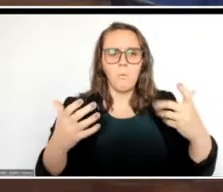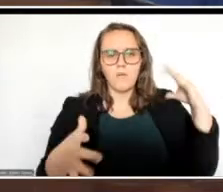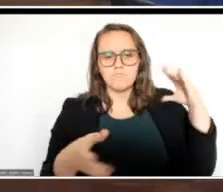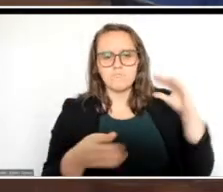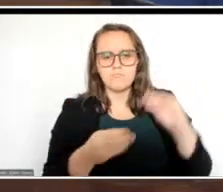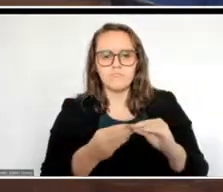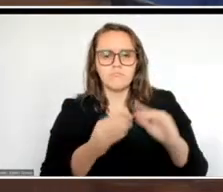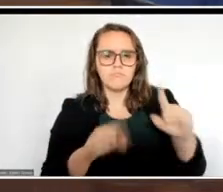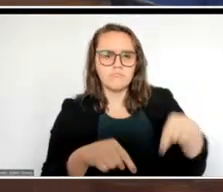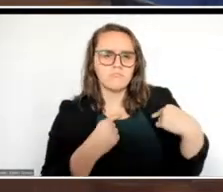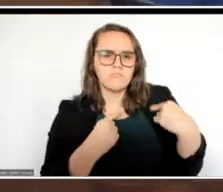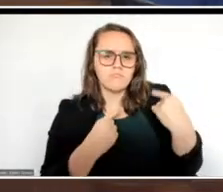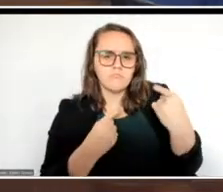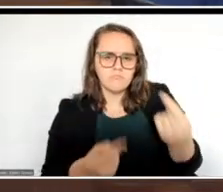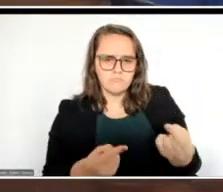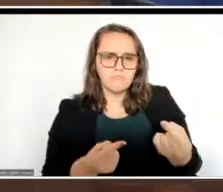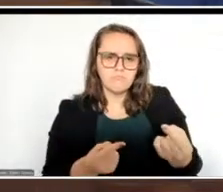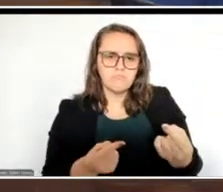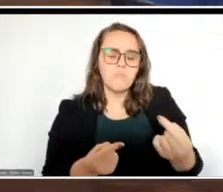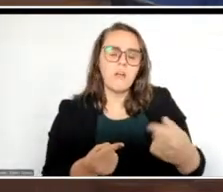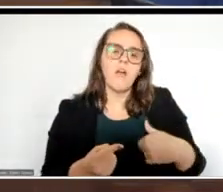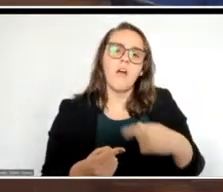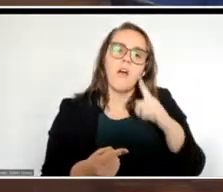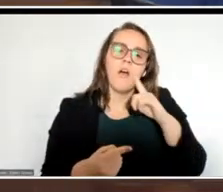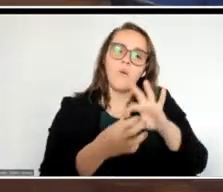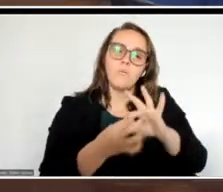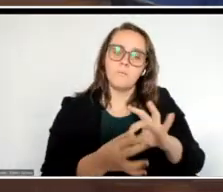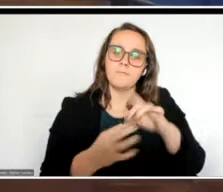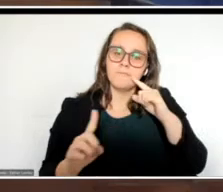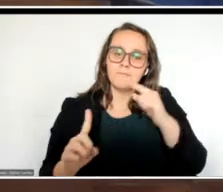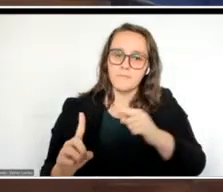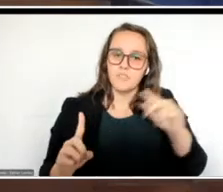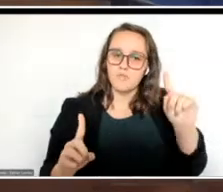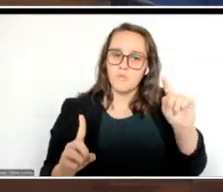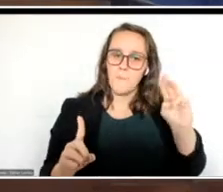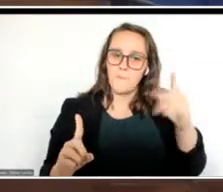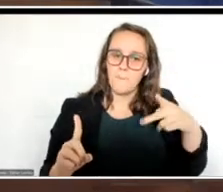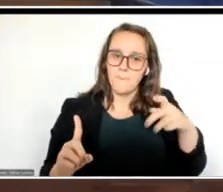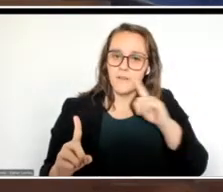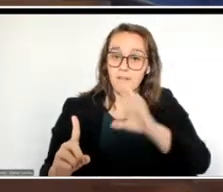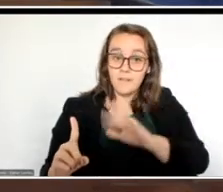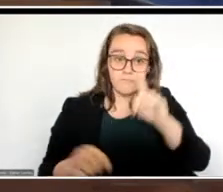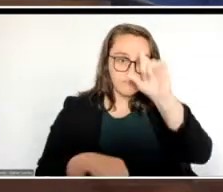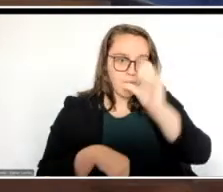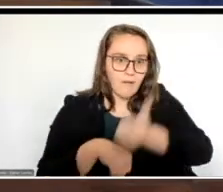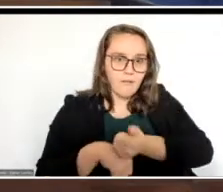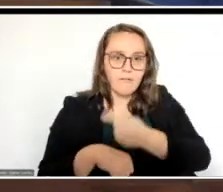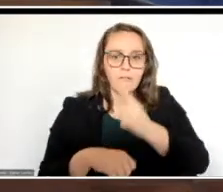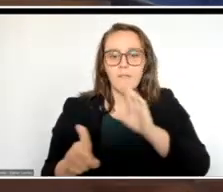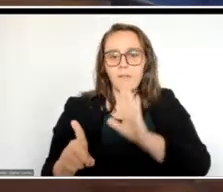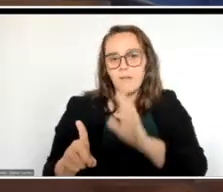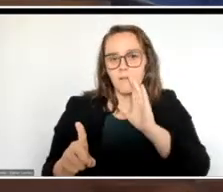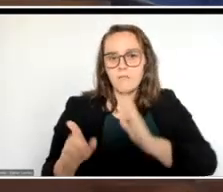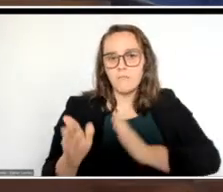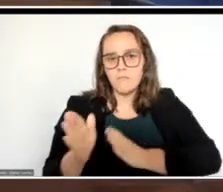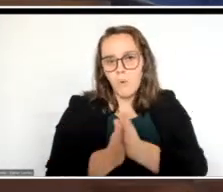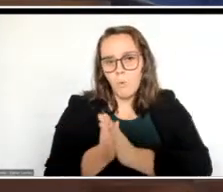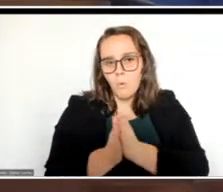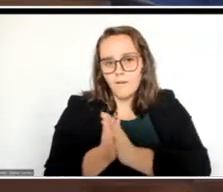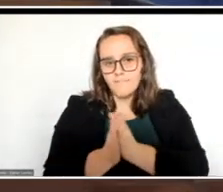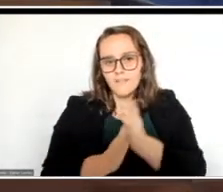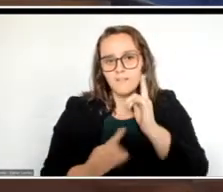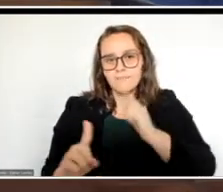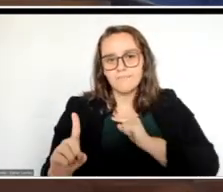to former President Trump's state of mind, about his motivation, and about his intent. What did